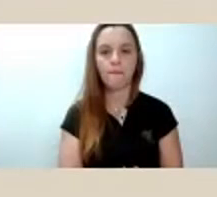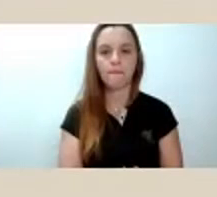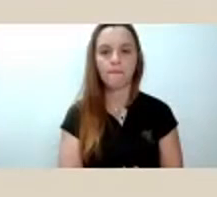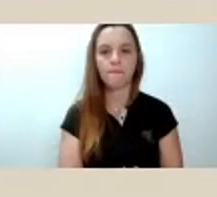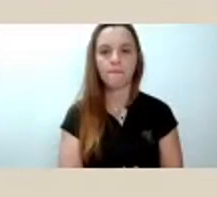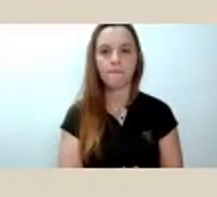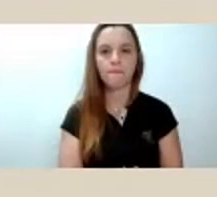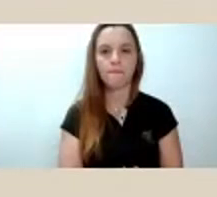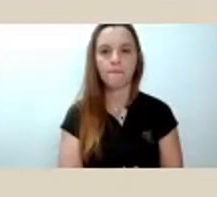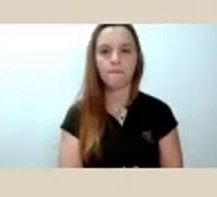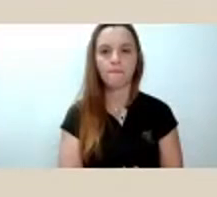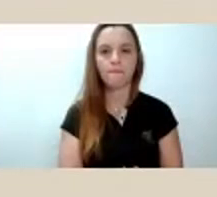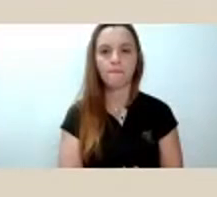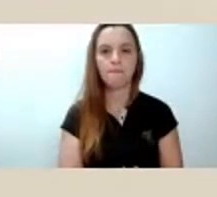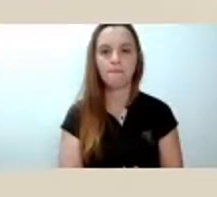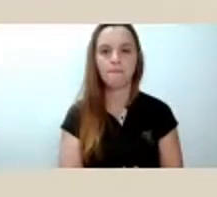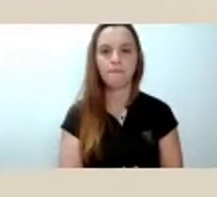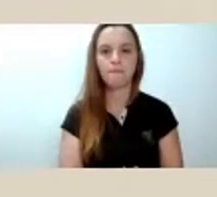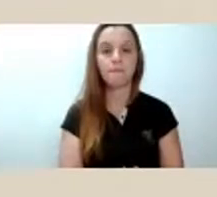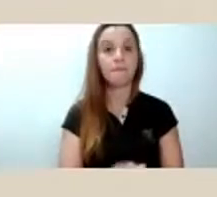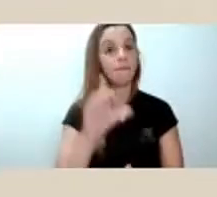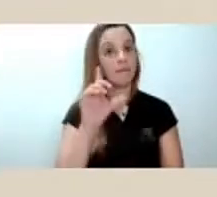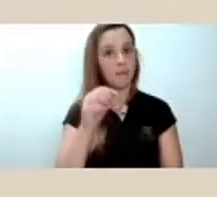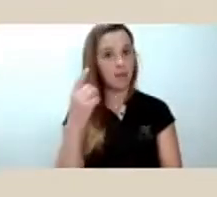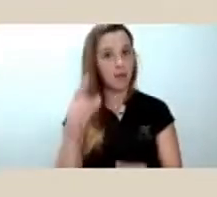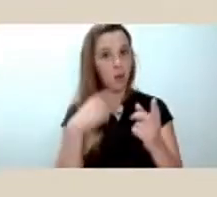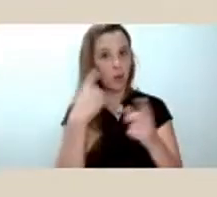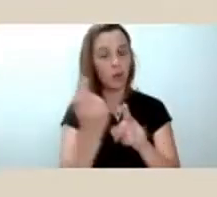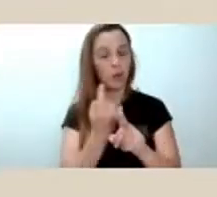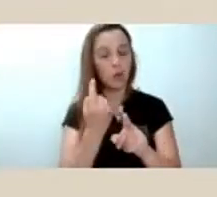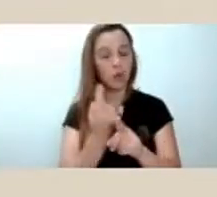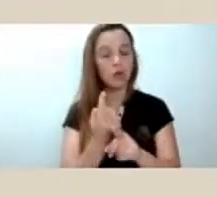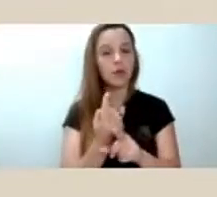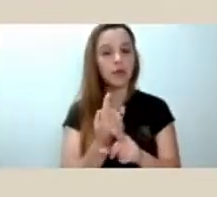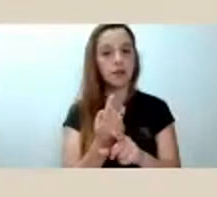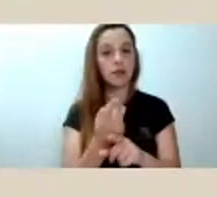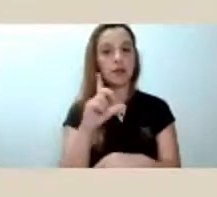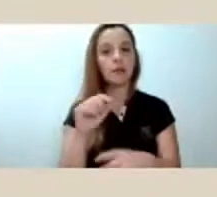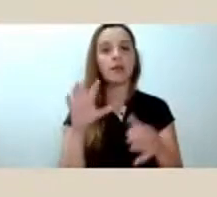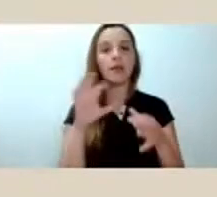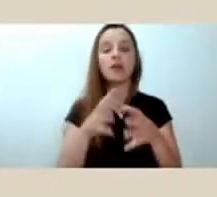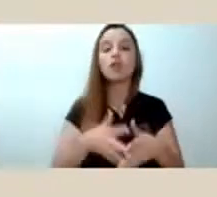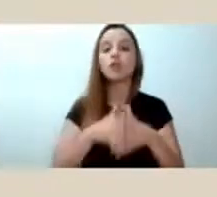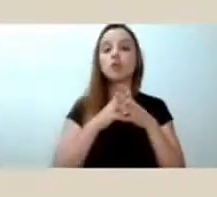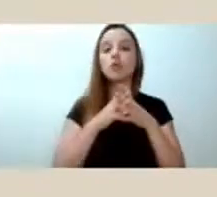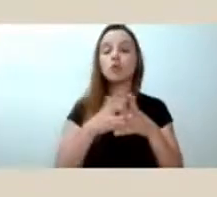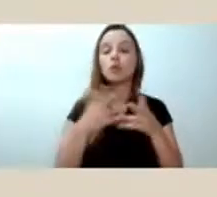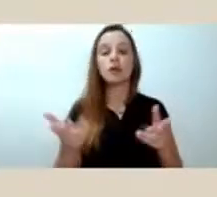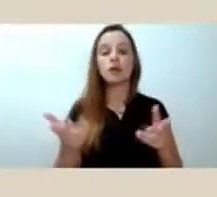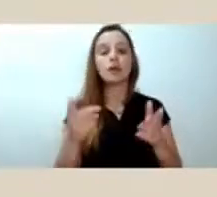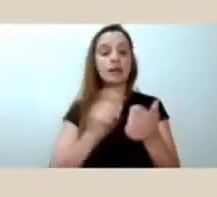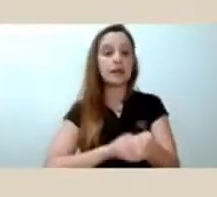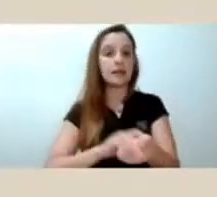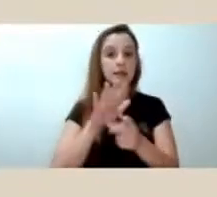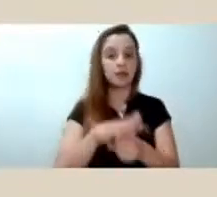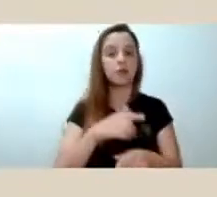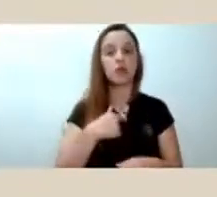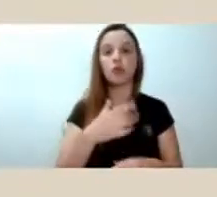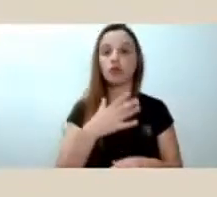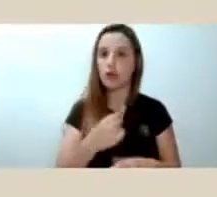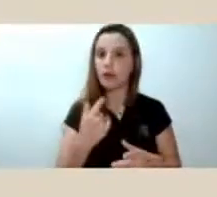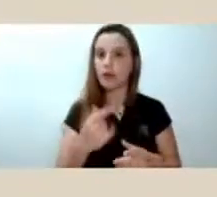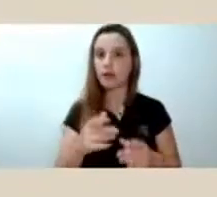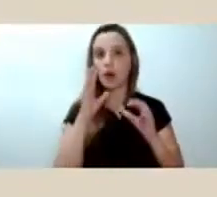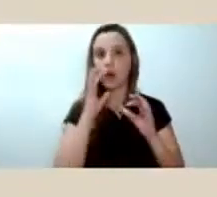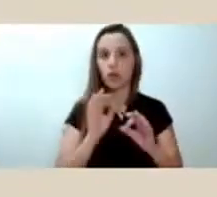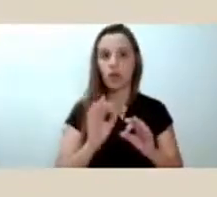And I think that there was the other element of the structural racism. So I want to be careful to make some